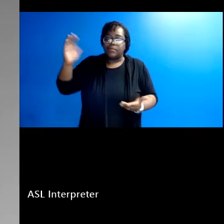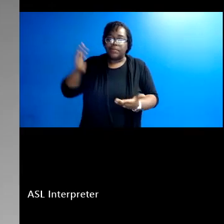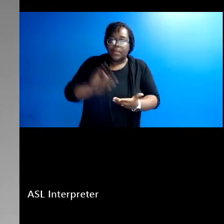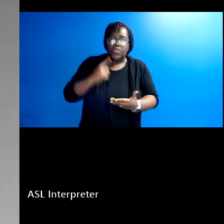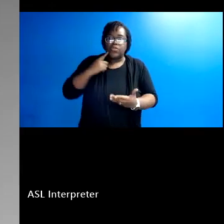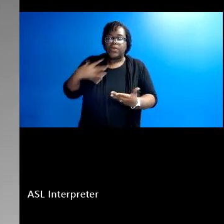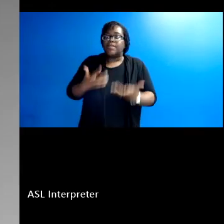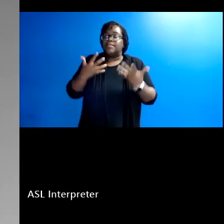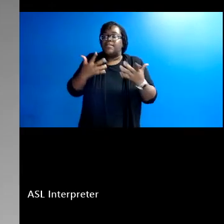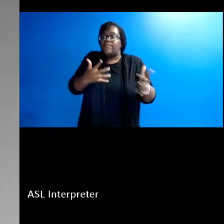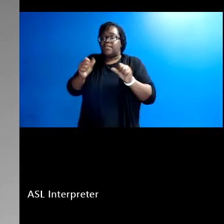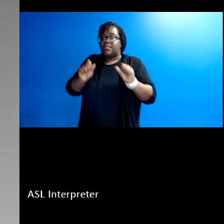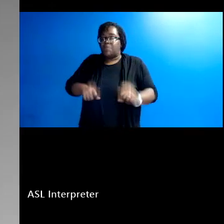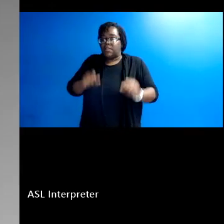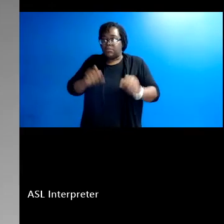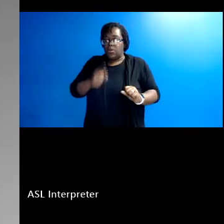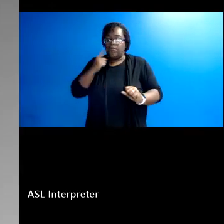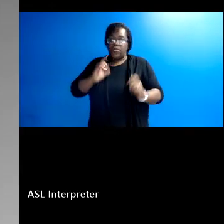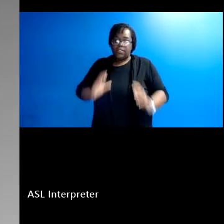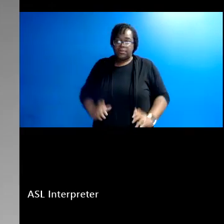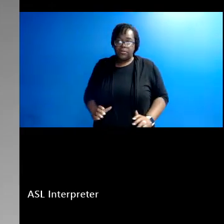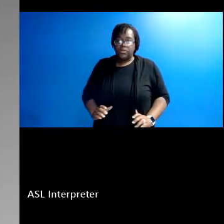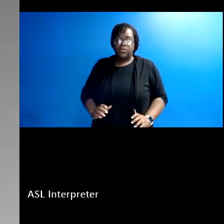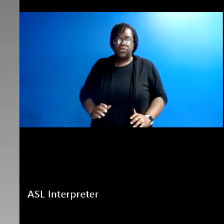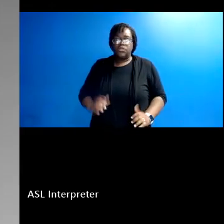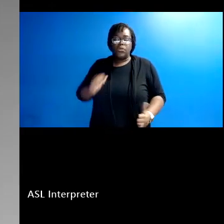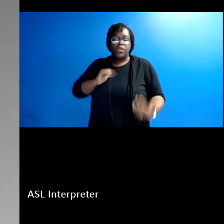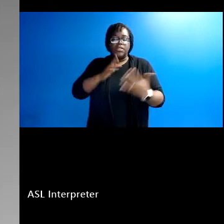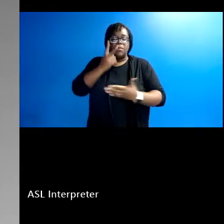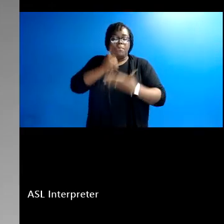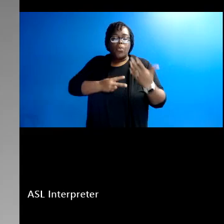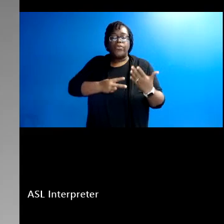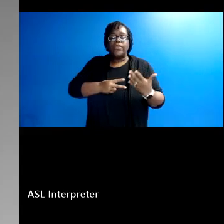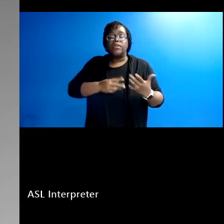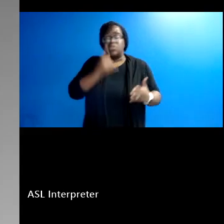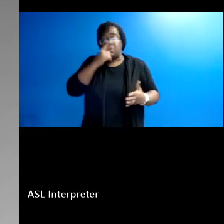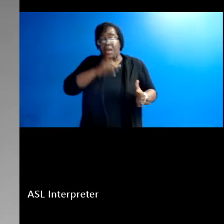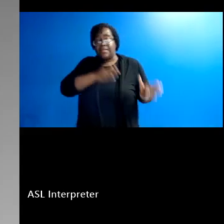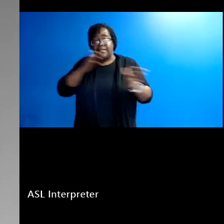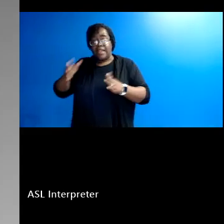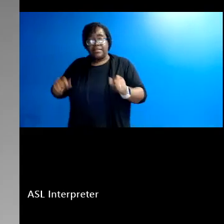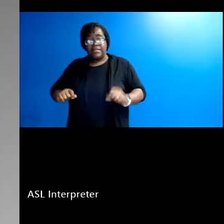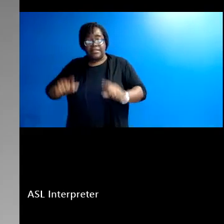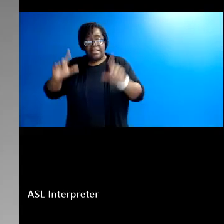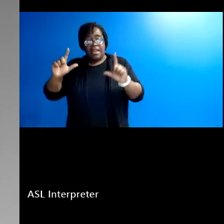want to make sure we looked at both of those factors. And if we could go to the next slide.